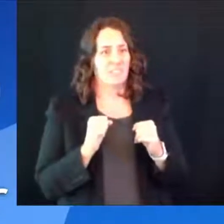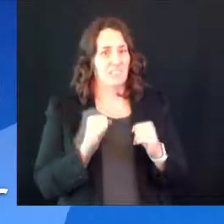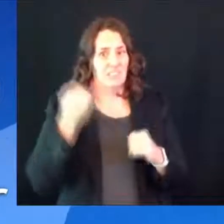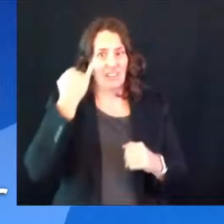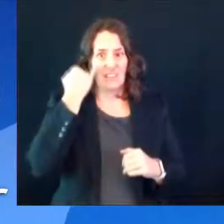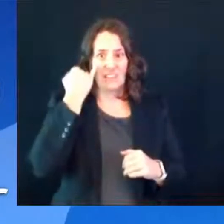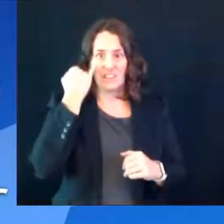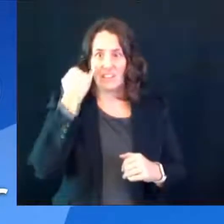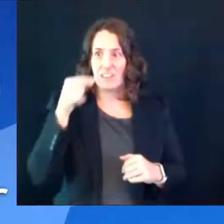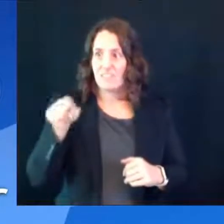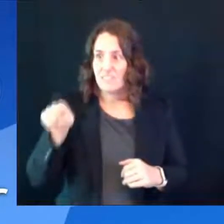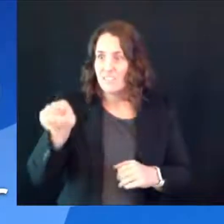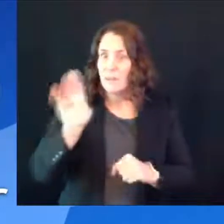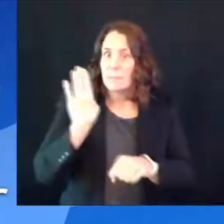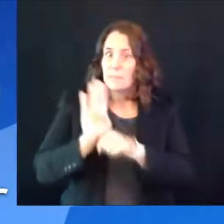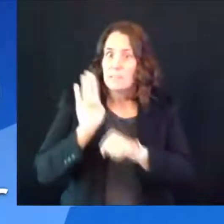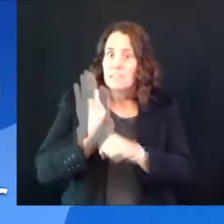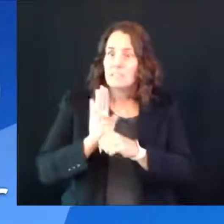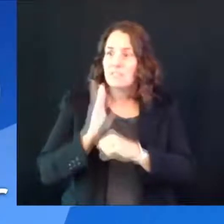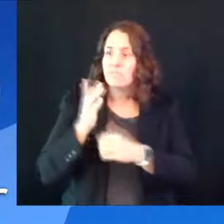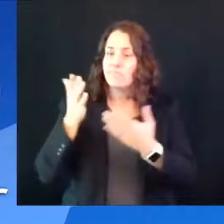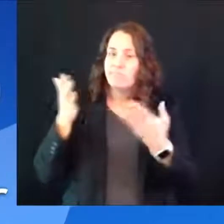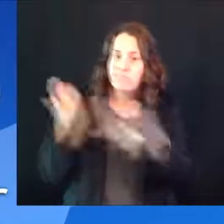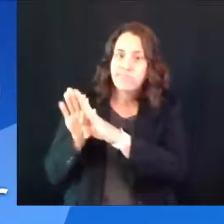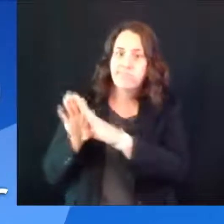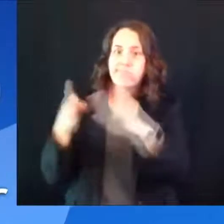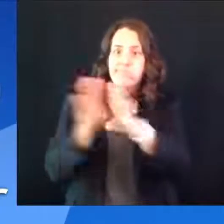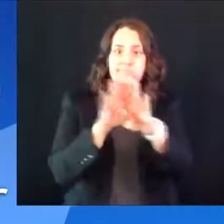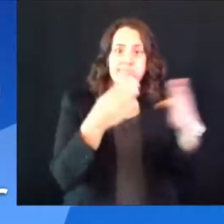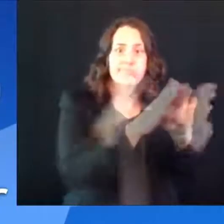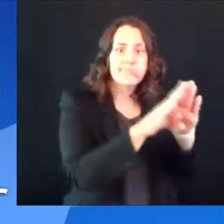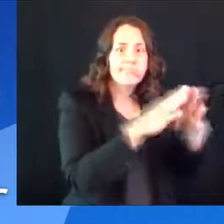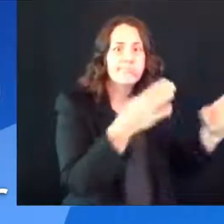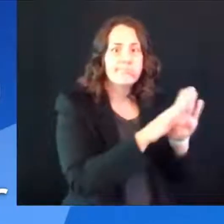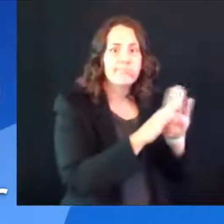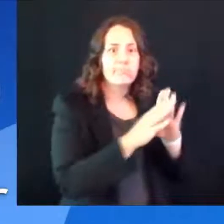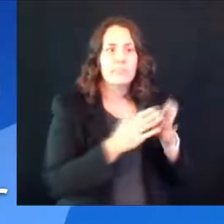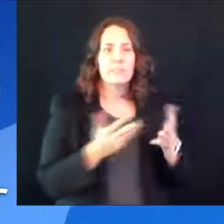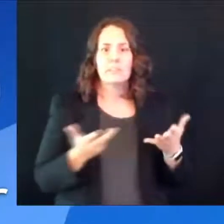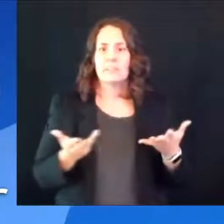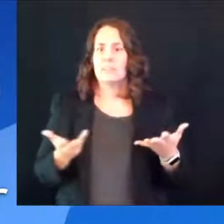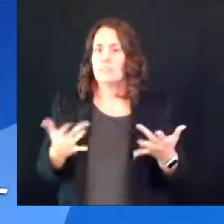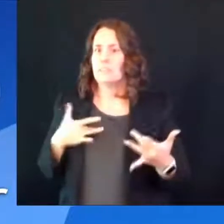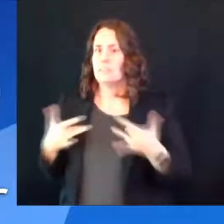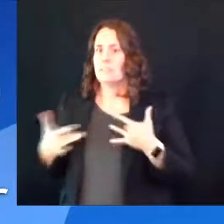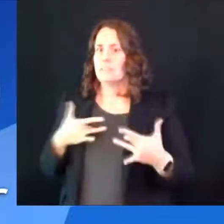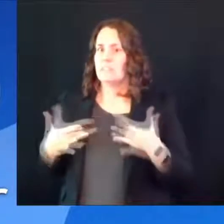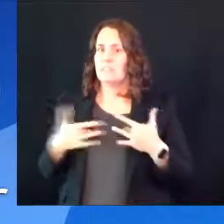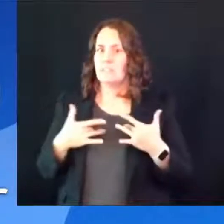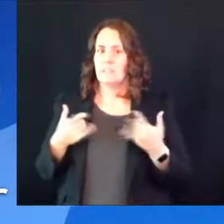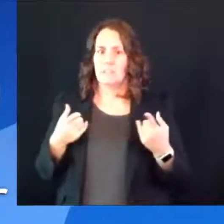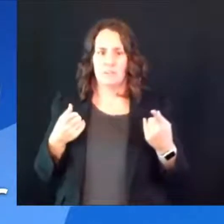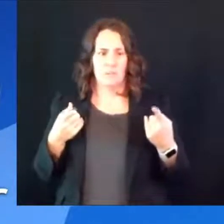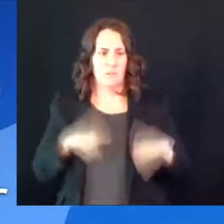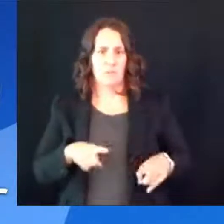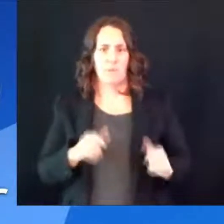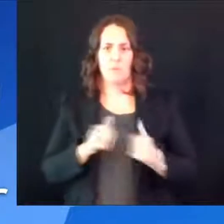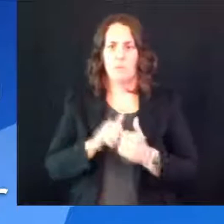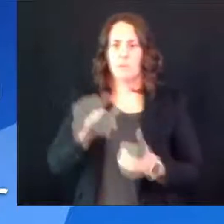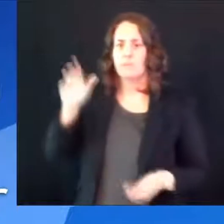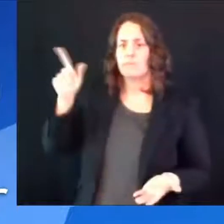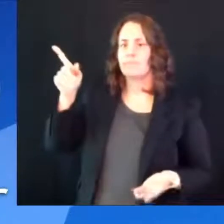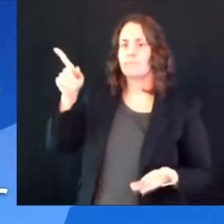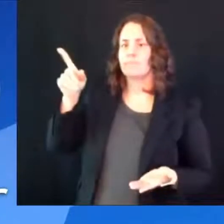have been or will be made at the Department of Workforce Development to prevent another backlog of unemployment